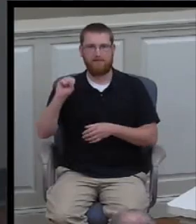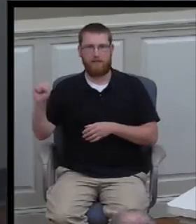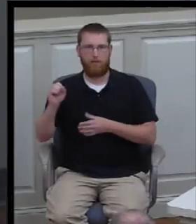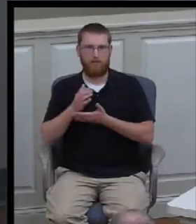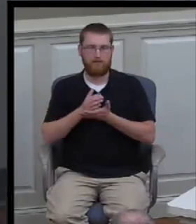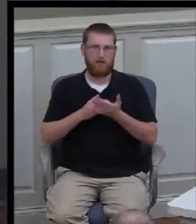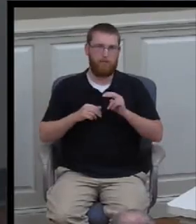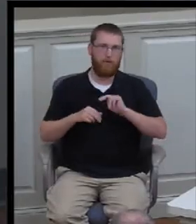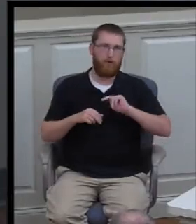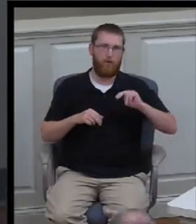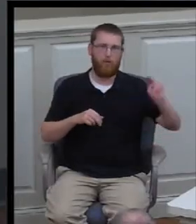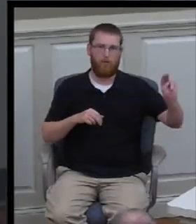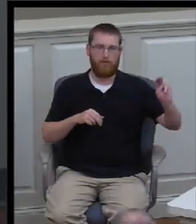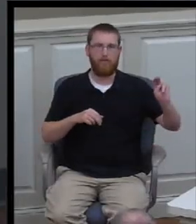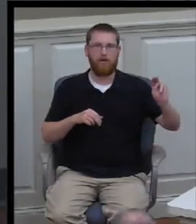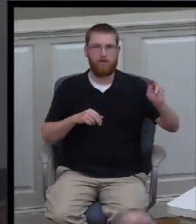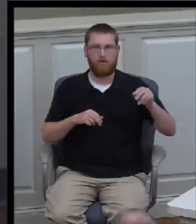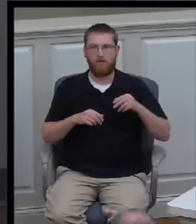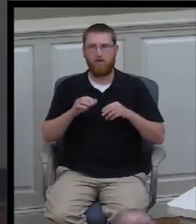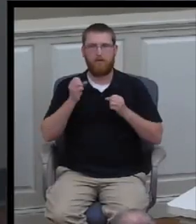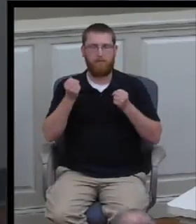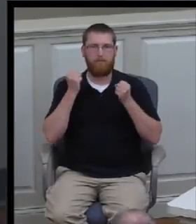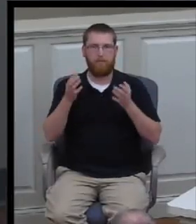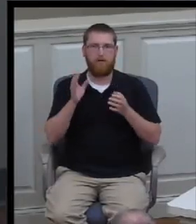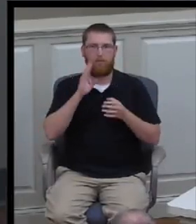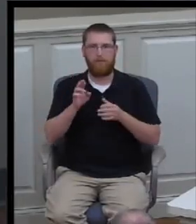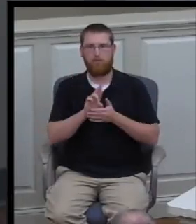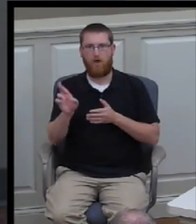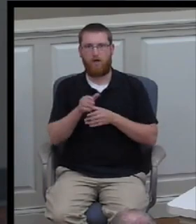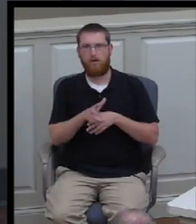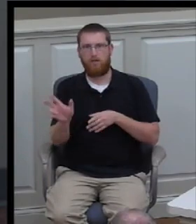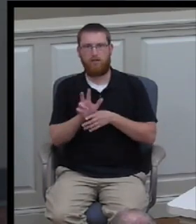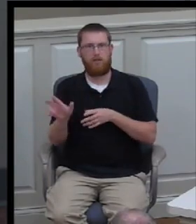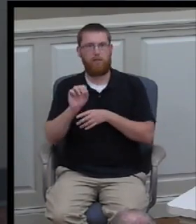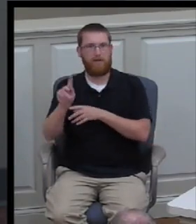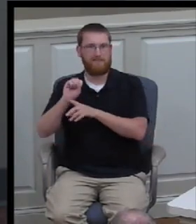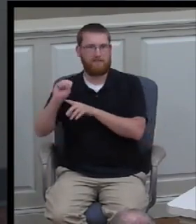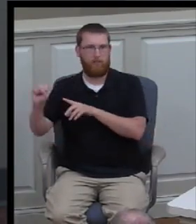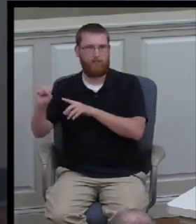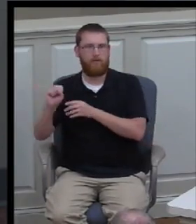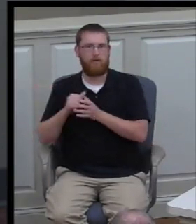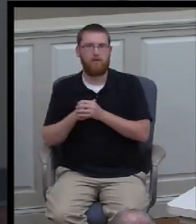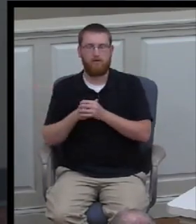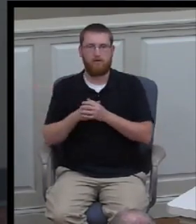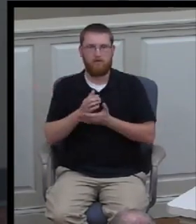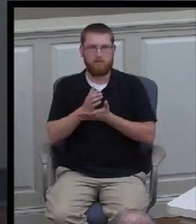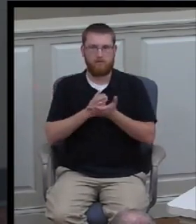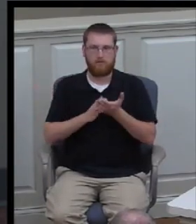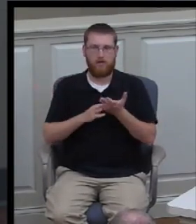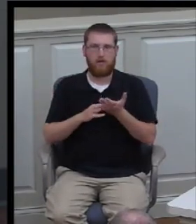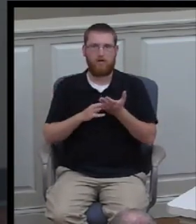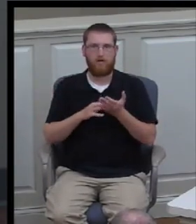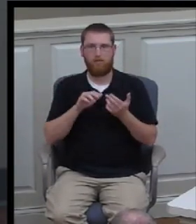left, going to the Shakertown and turn left. A lot of the trips would be going right, heading back to town, going right. Some of the trips would go left,